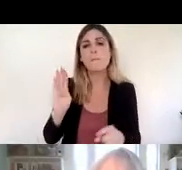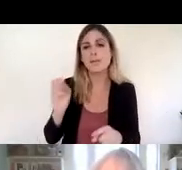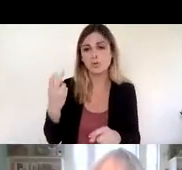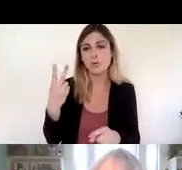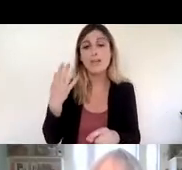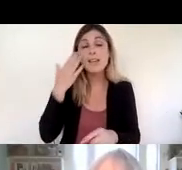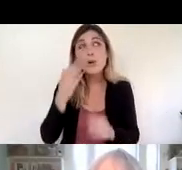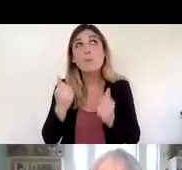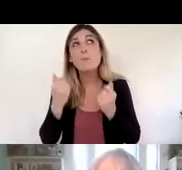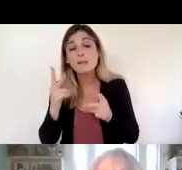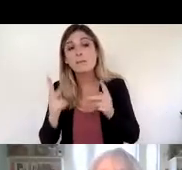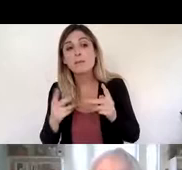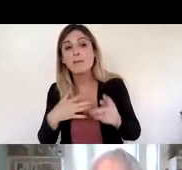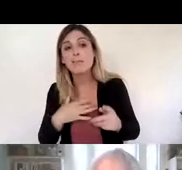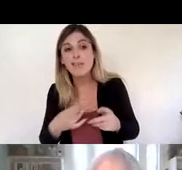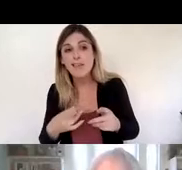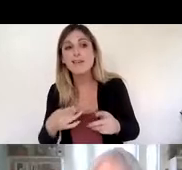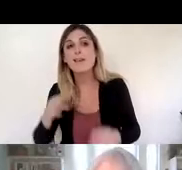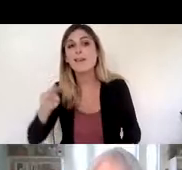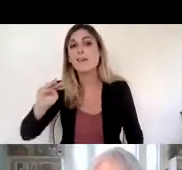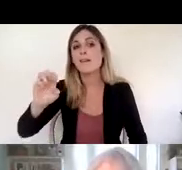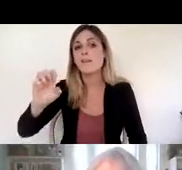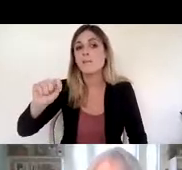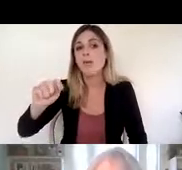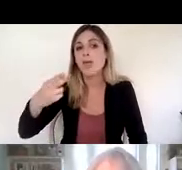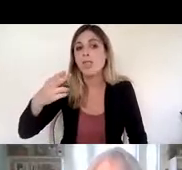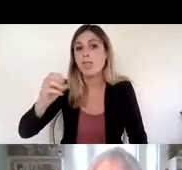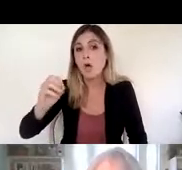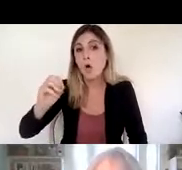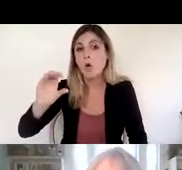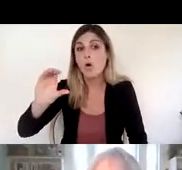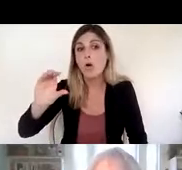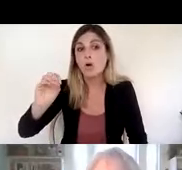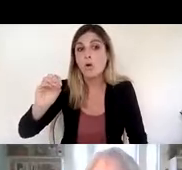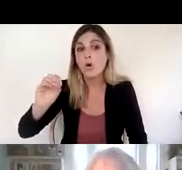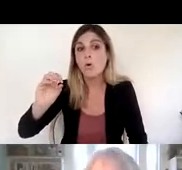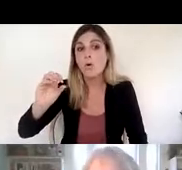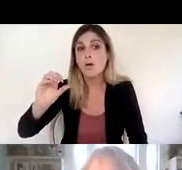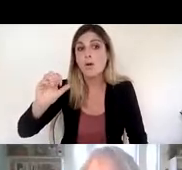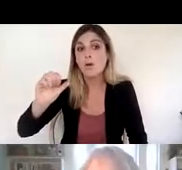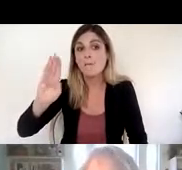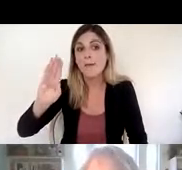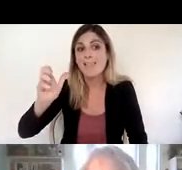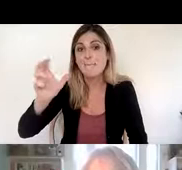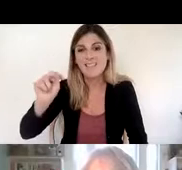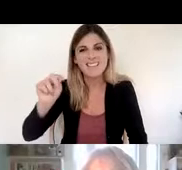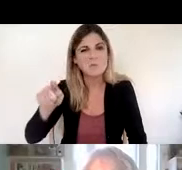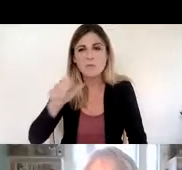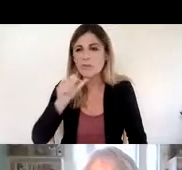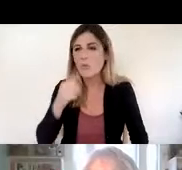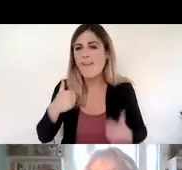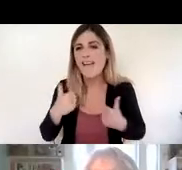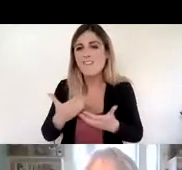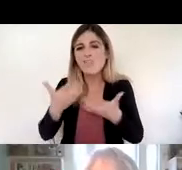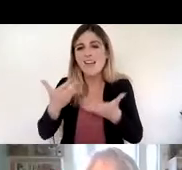take methylcobalamin. We don't really have a very good idea of how much methylcobalamin you actually need to take to protect vitamin B12 status, but